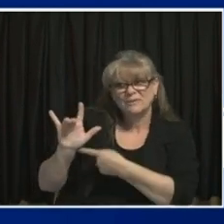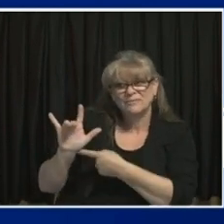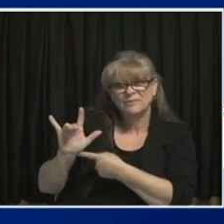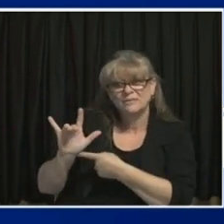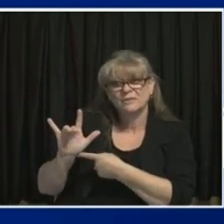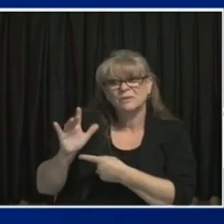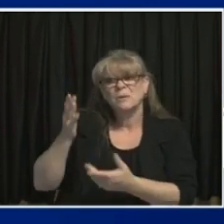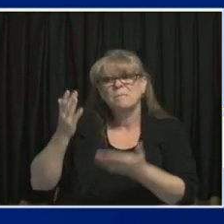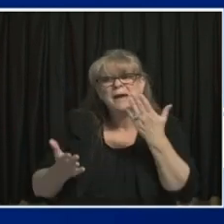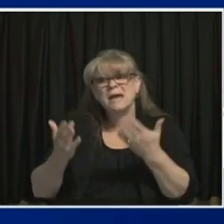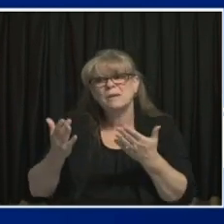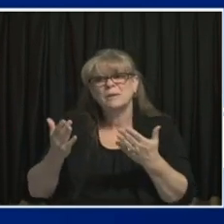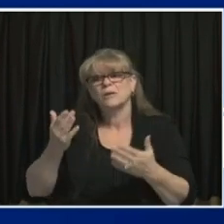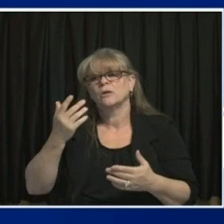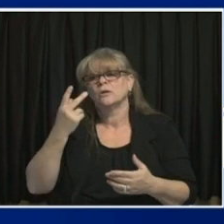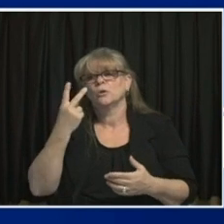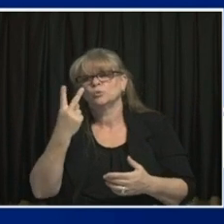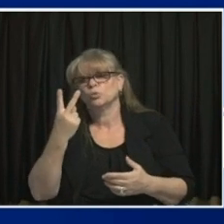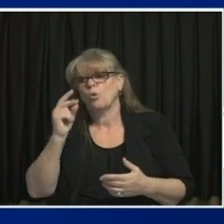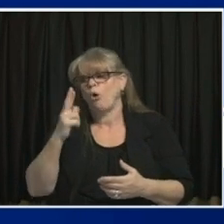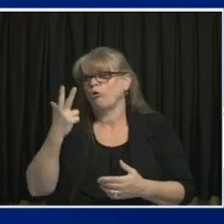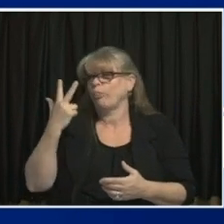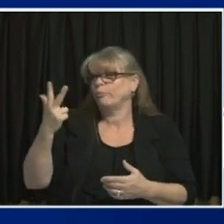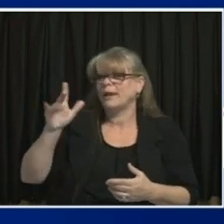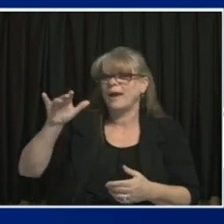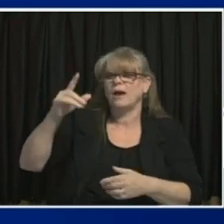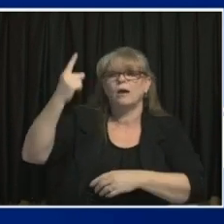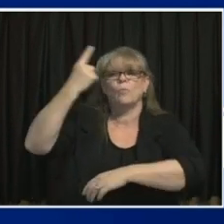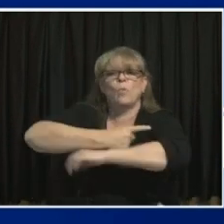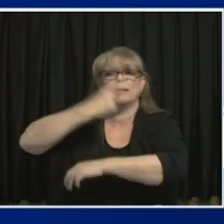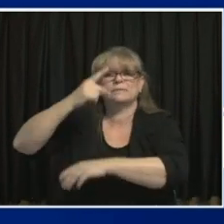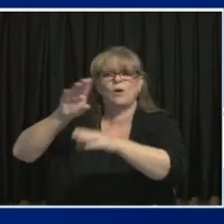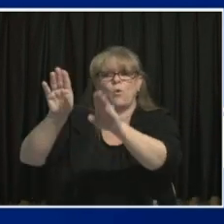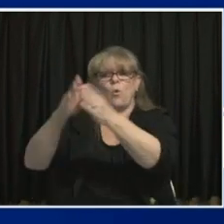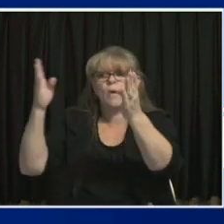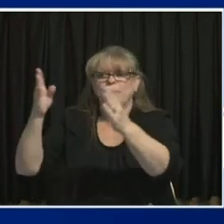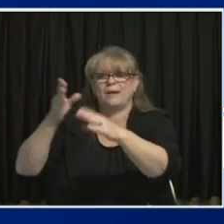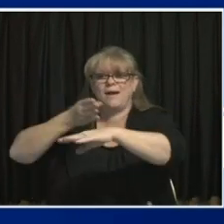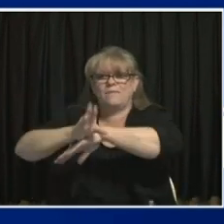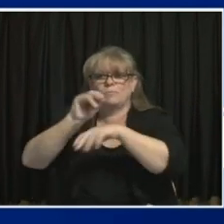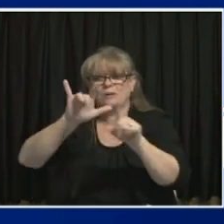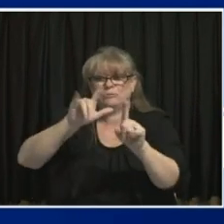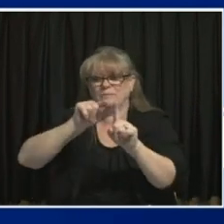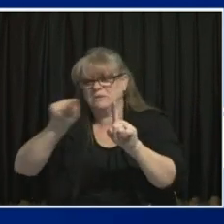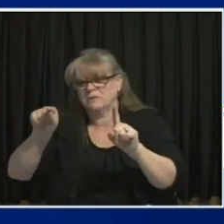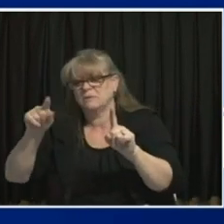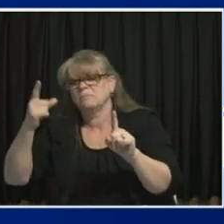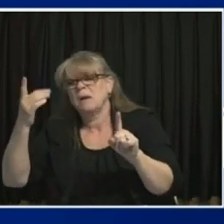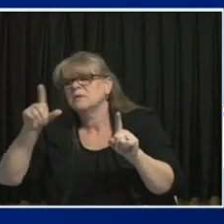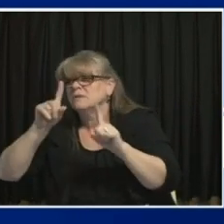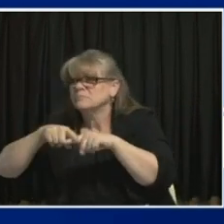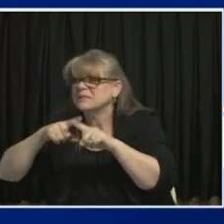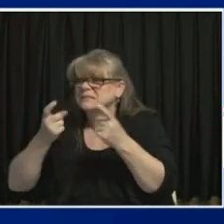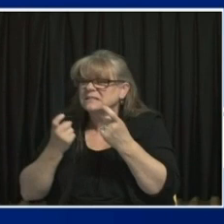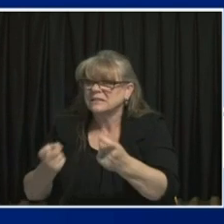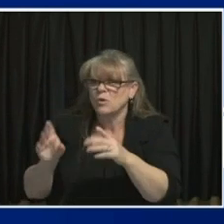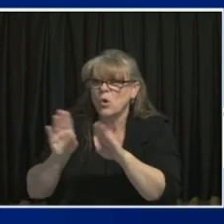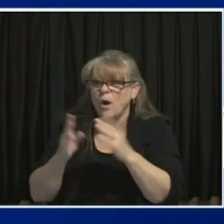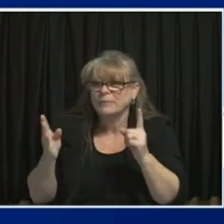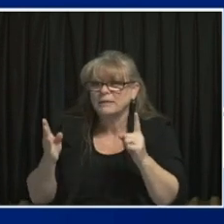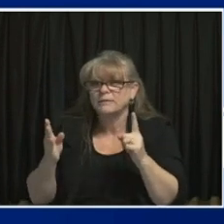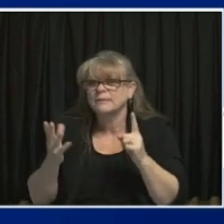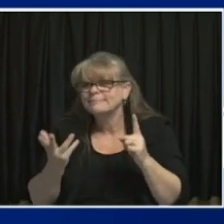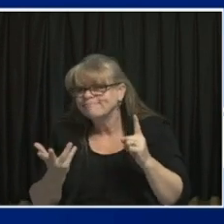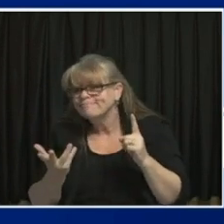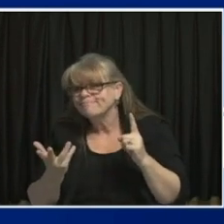just be a few days after that they can likely open. And on May 25th, we can talk about how restaurants are going to be